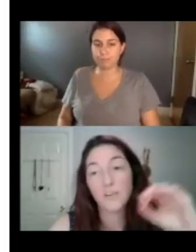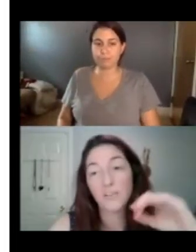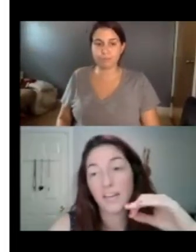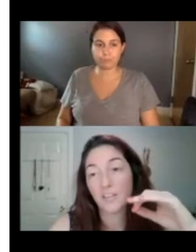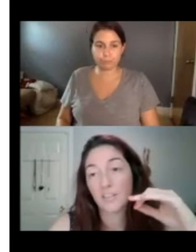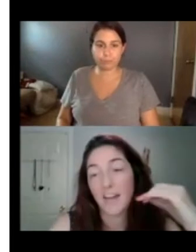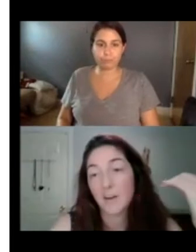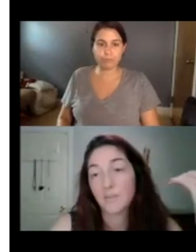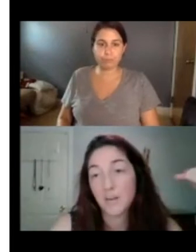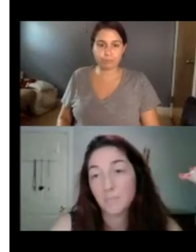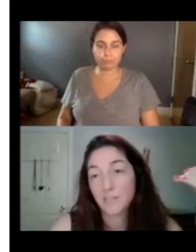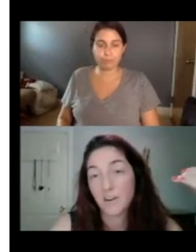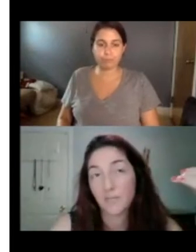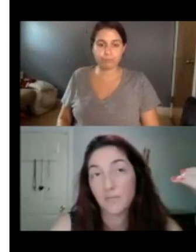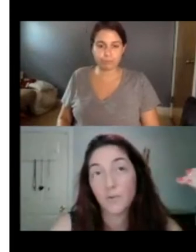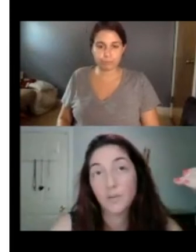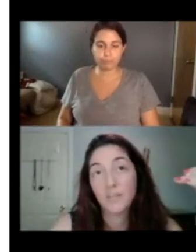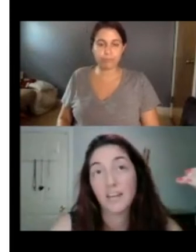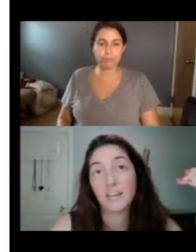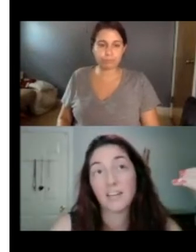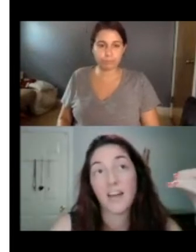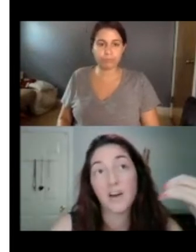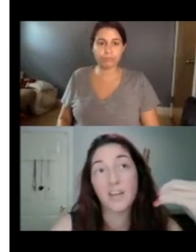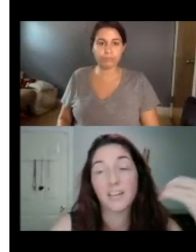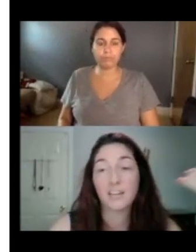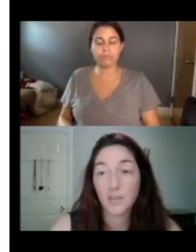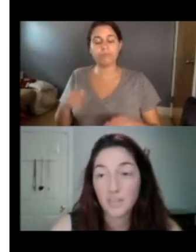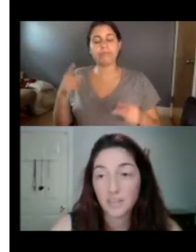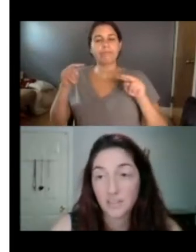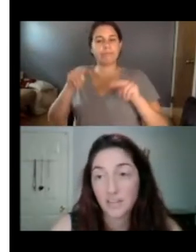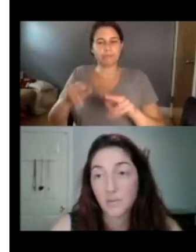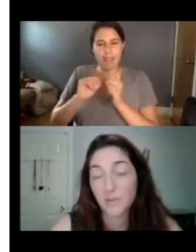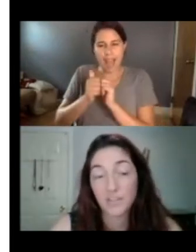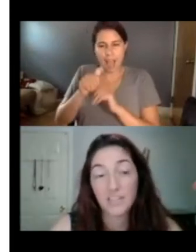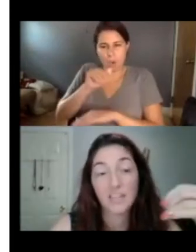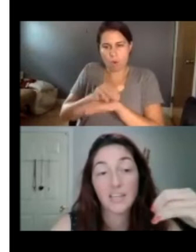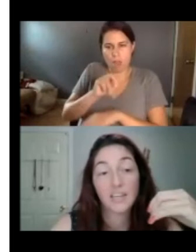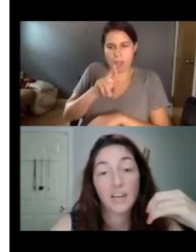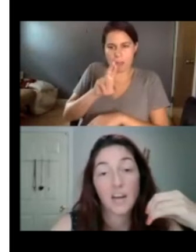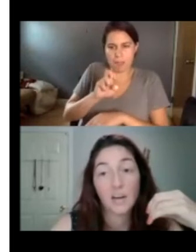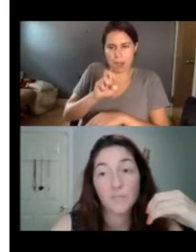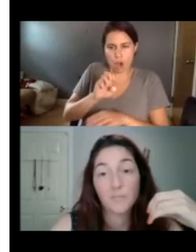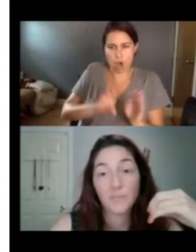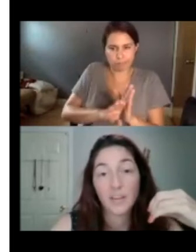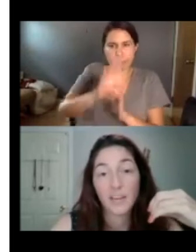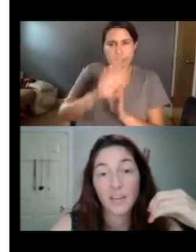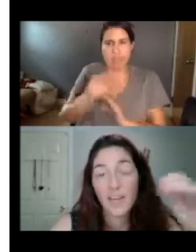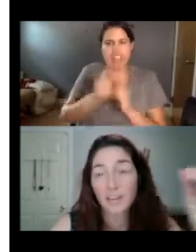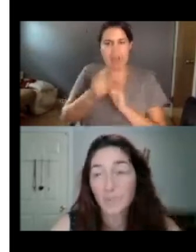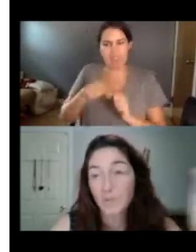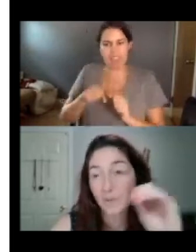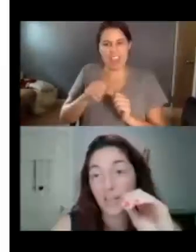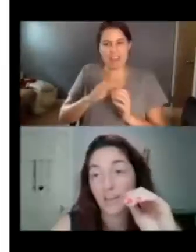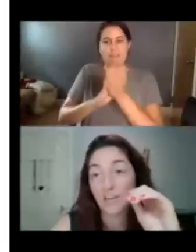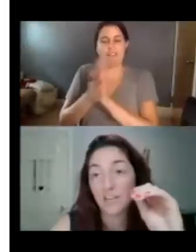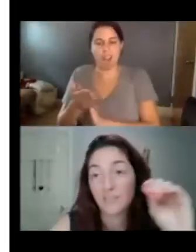it's a model that looks at how nightmares are formed and how they can develop into psychopathology. And it